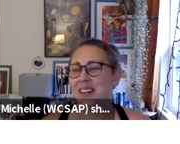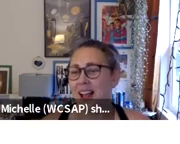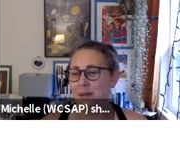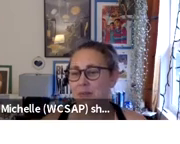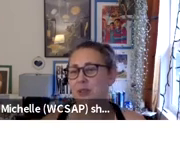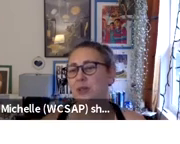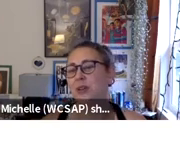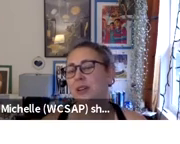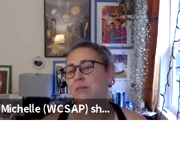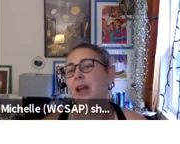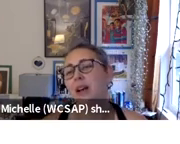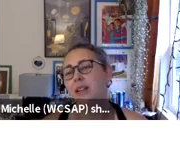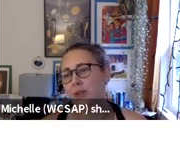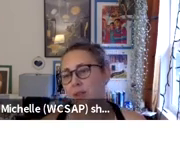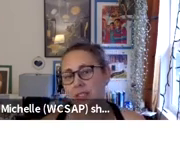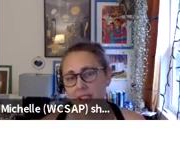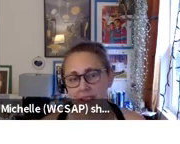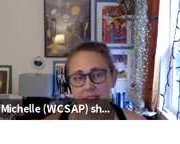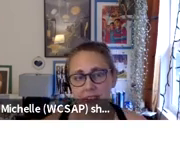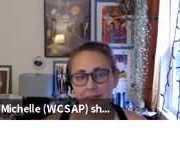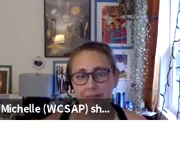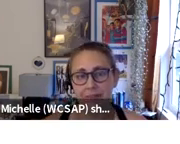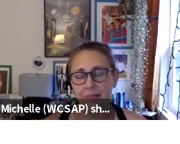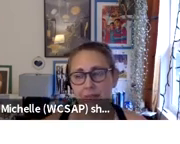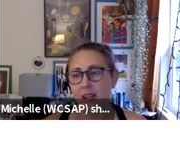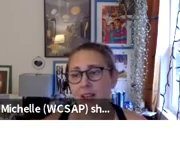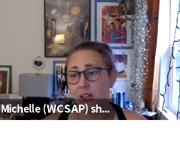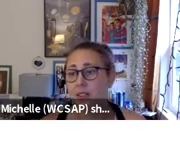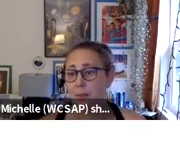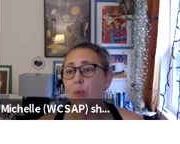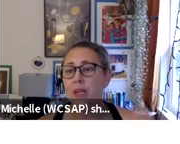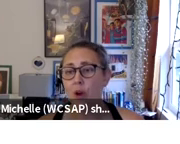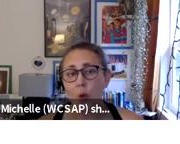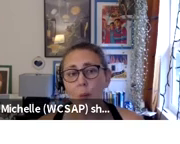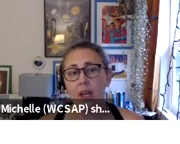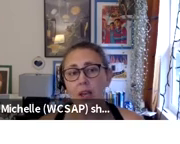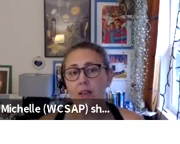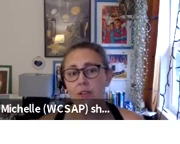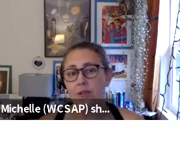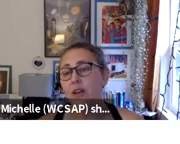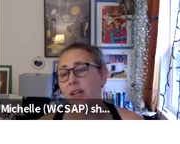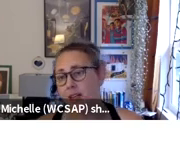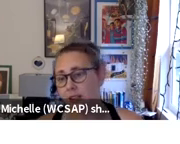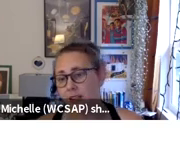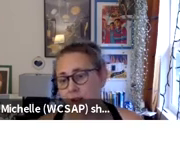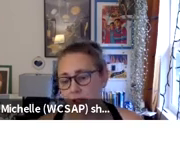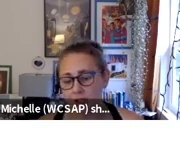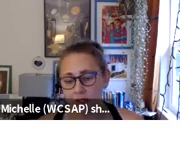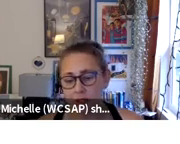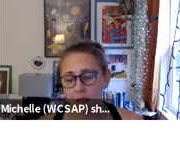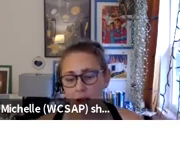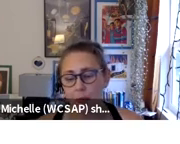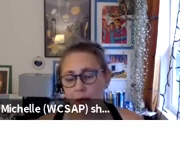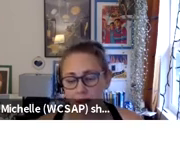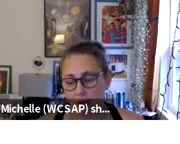things are that help to make us feel resilient. So it's about being open to learning and asking